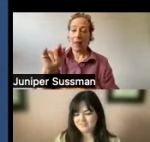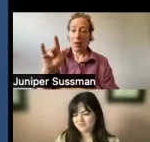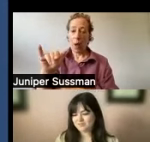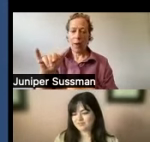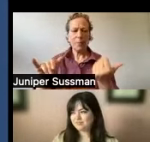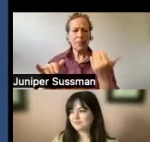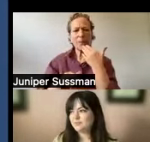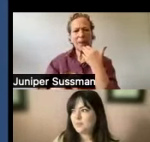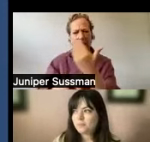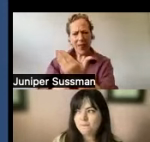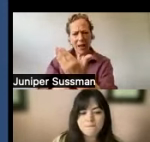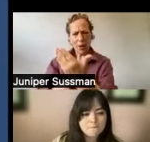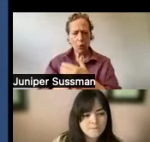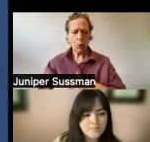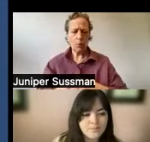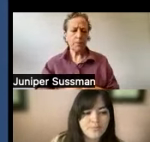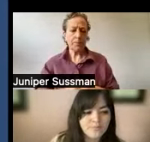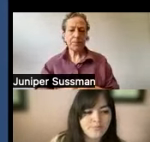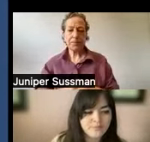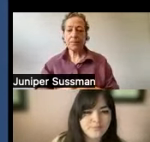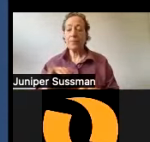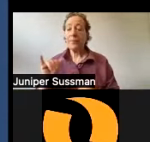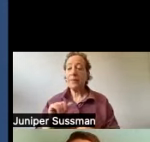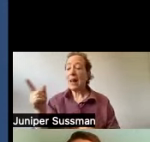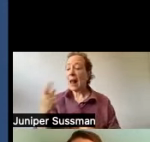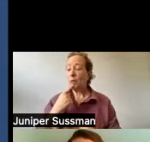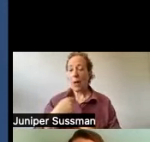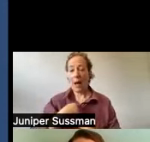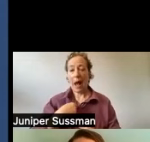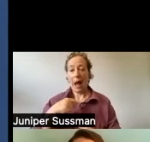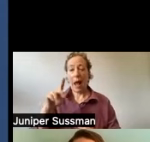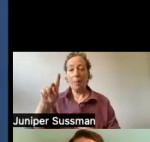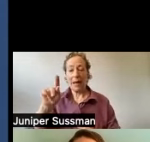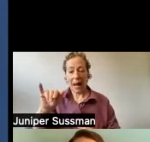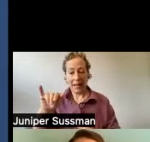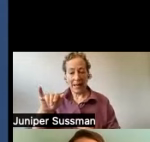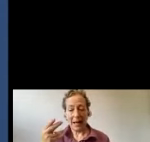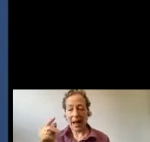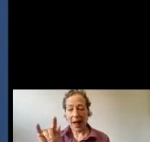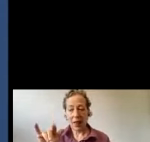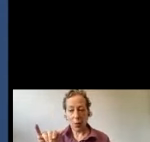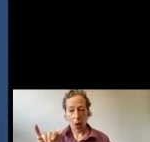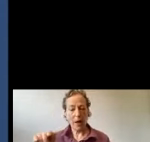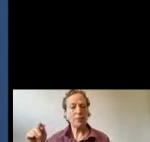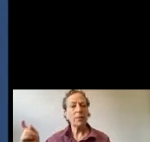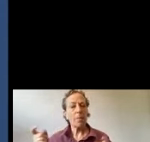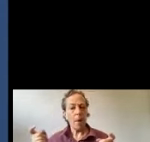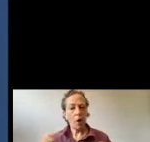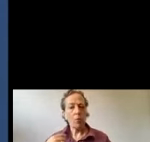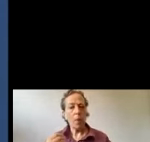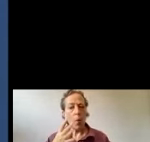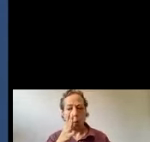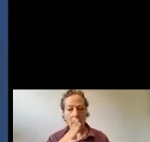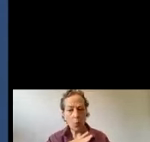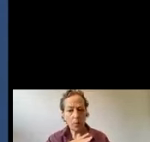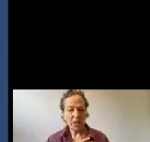Catherine. Appreciate that. As Catherine said, I'm Katie Hathaway, your moderator for today's webinar. I am a white woman in